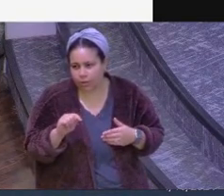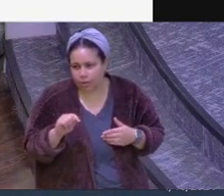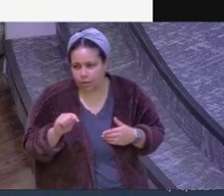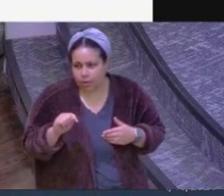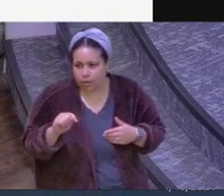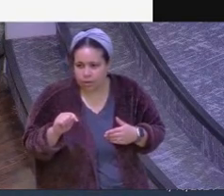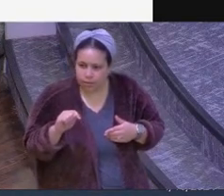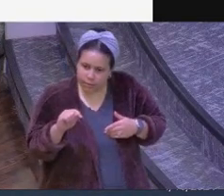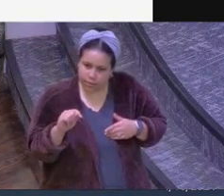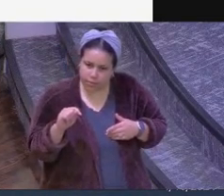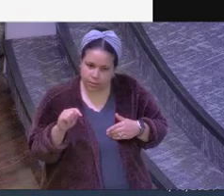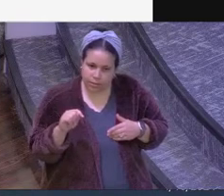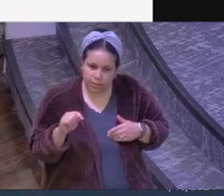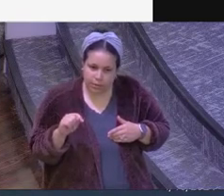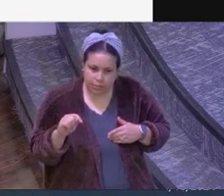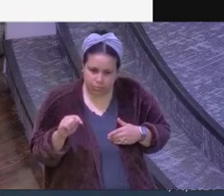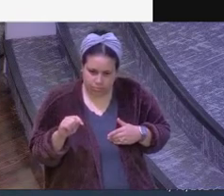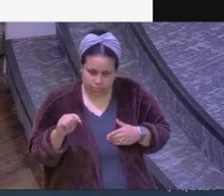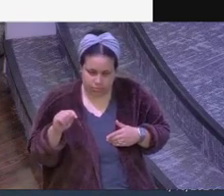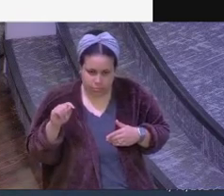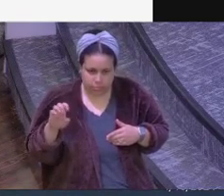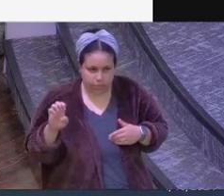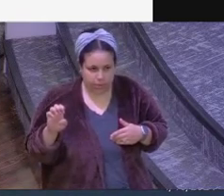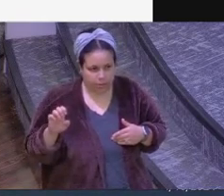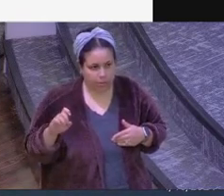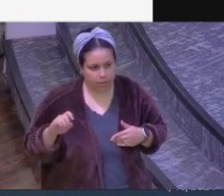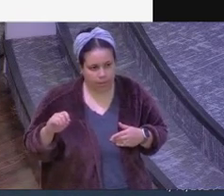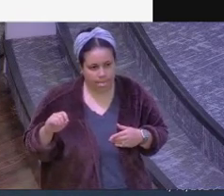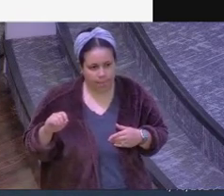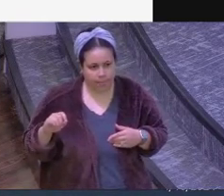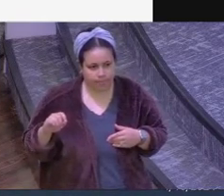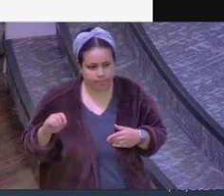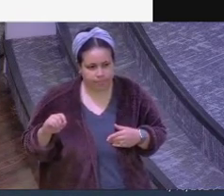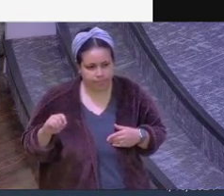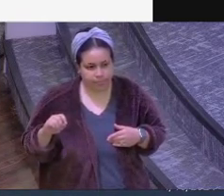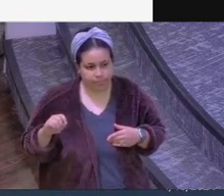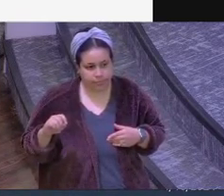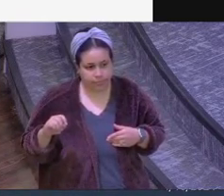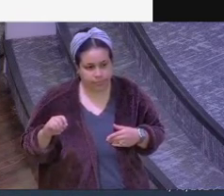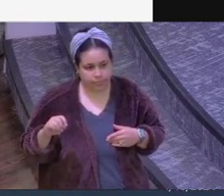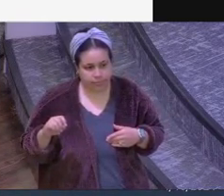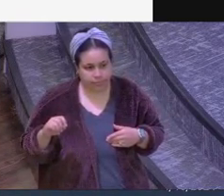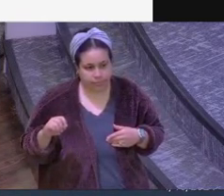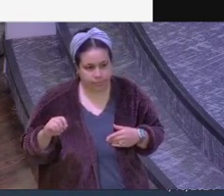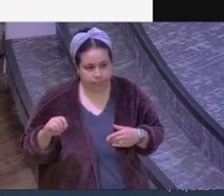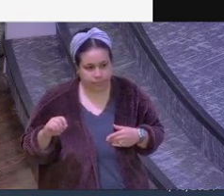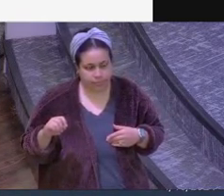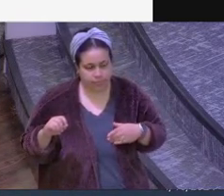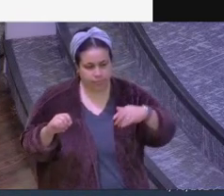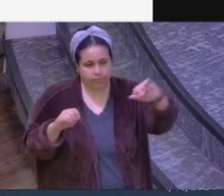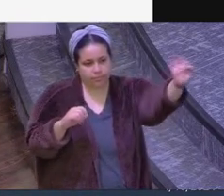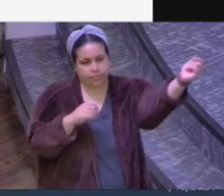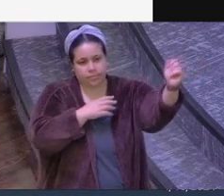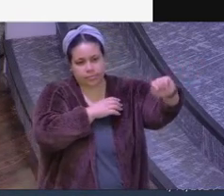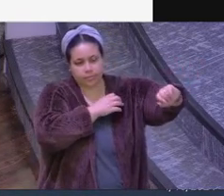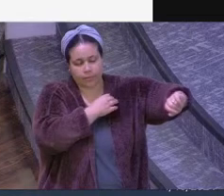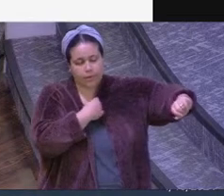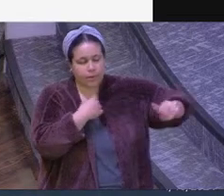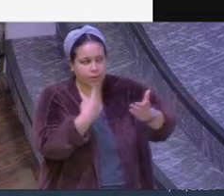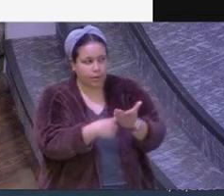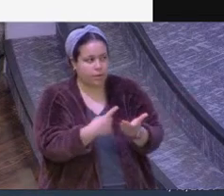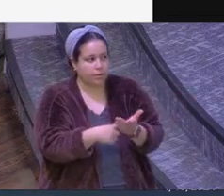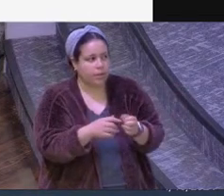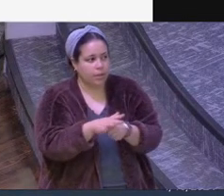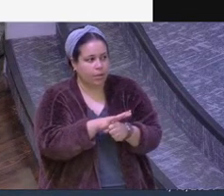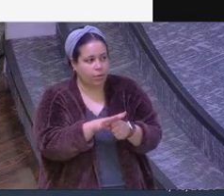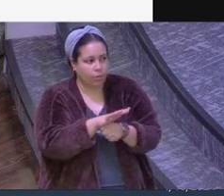unfortunately we don't well, we have a large enough tax base, so that's good, but we don't receive equalization. And we'll talk about local